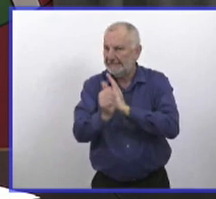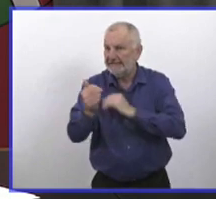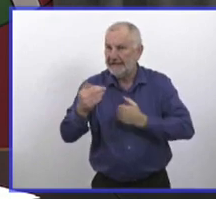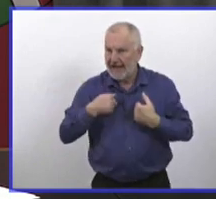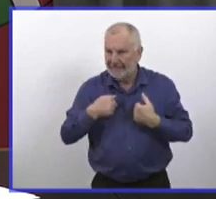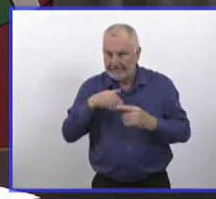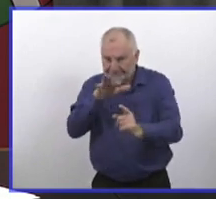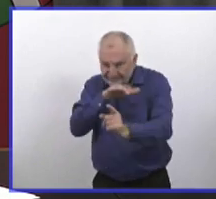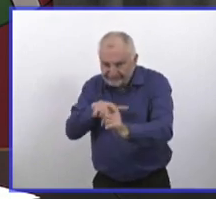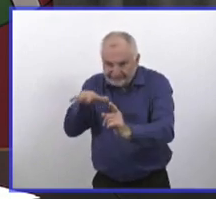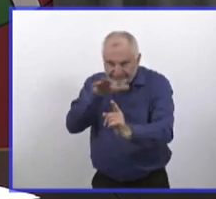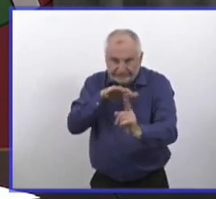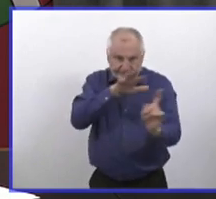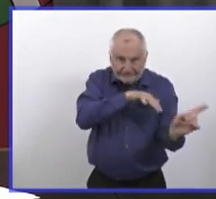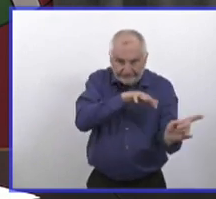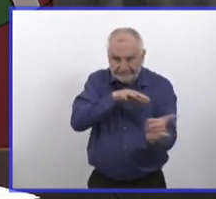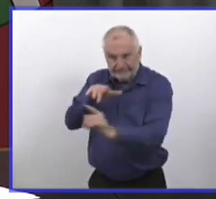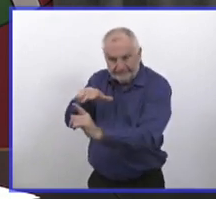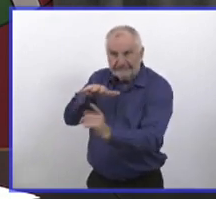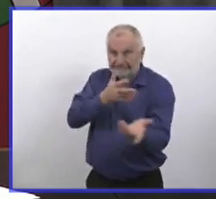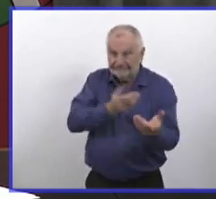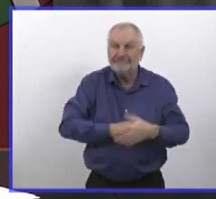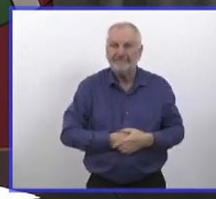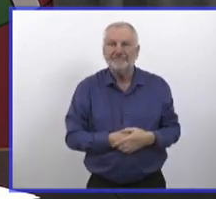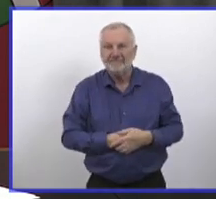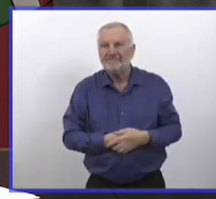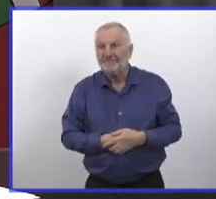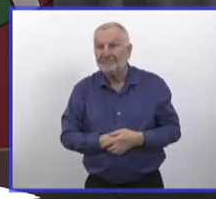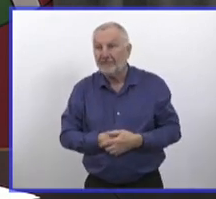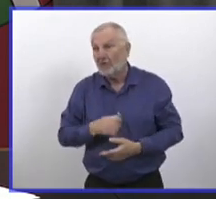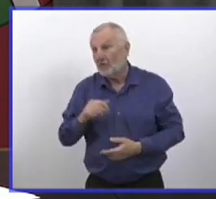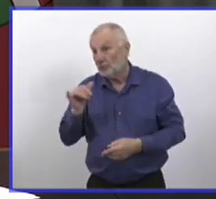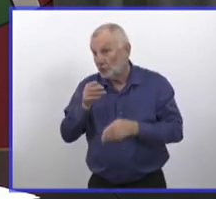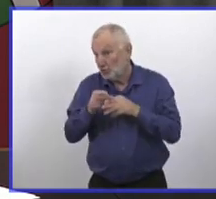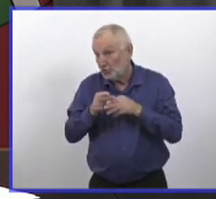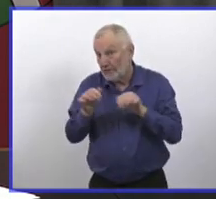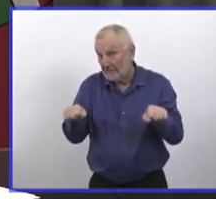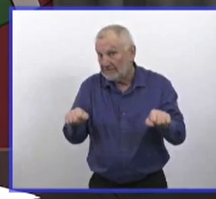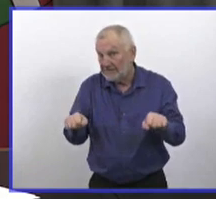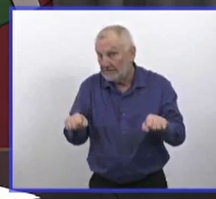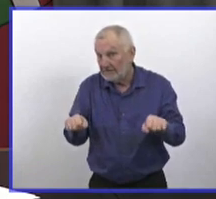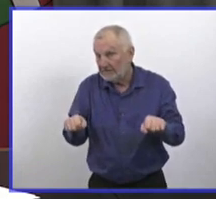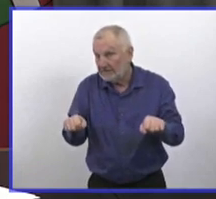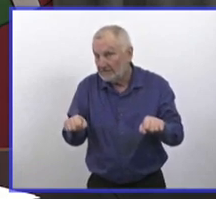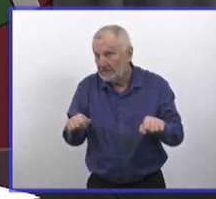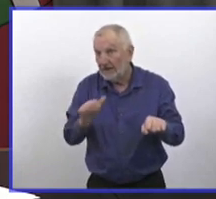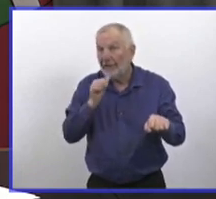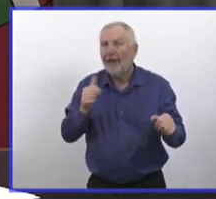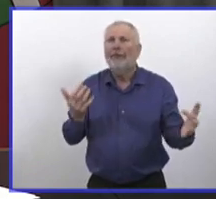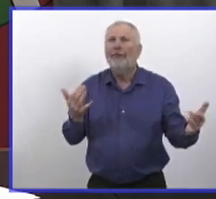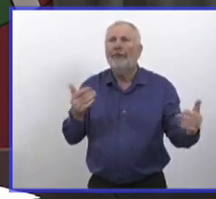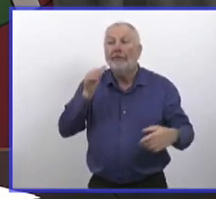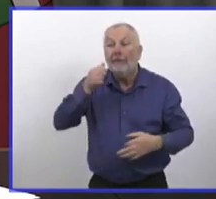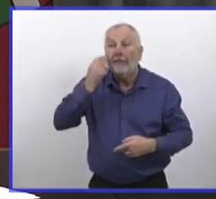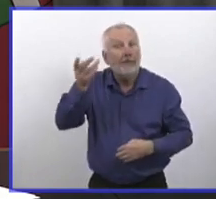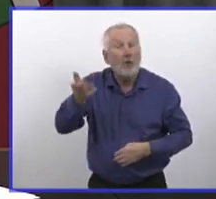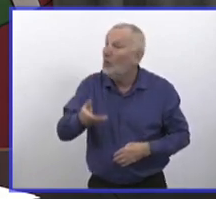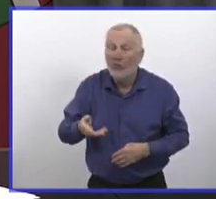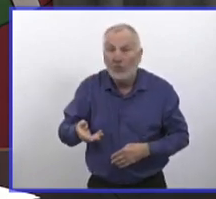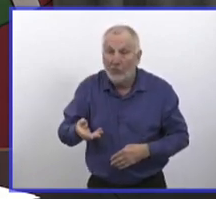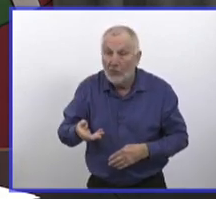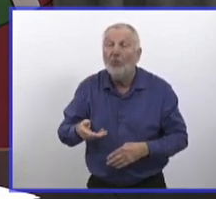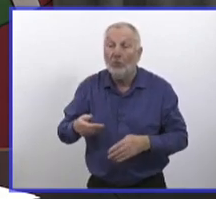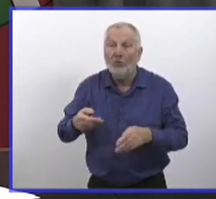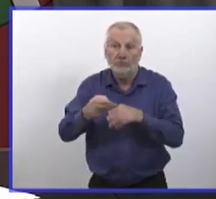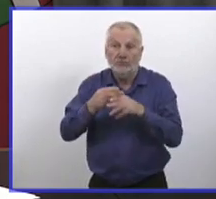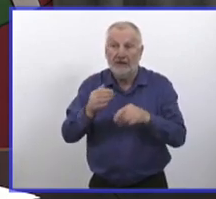We are also asking that they do this very quickly. A large number of the vaccines in this shipment